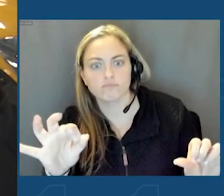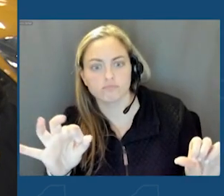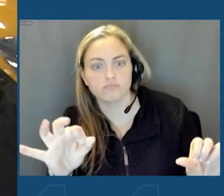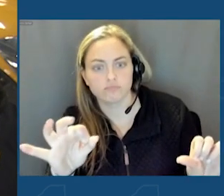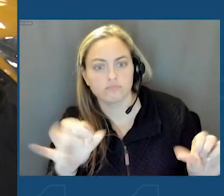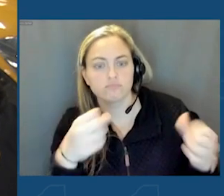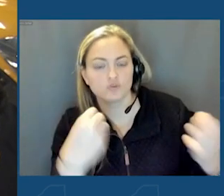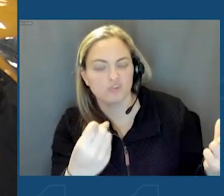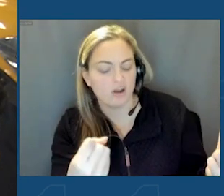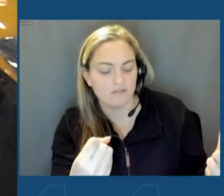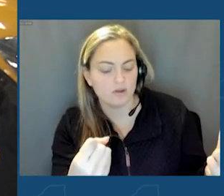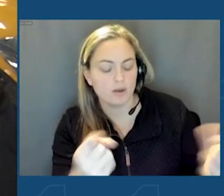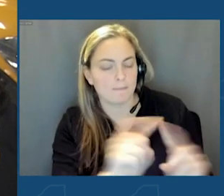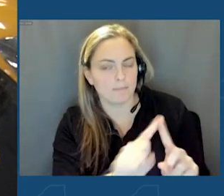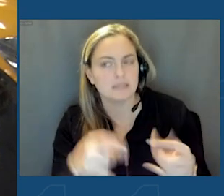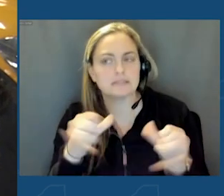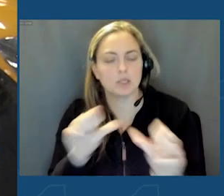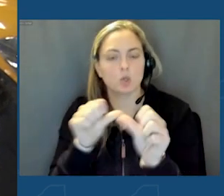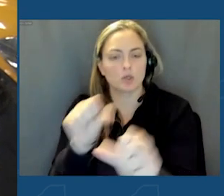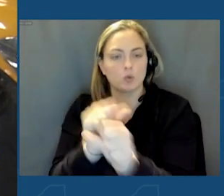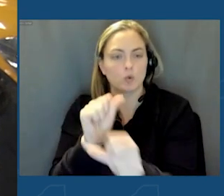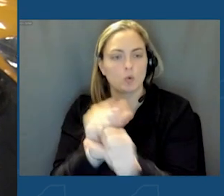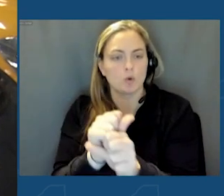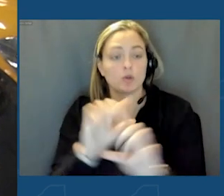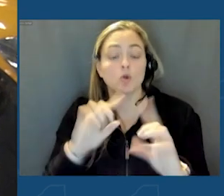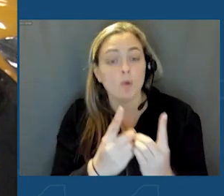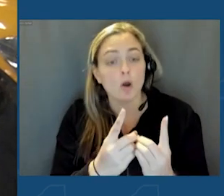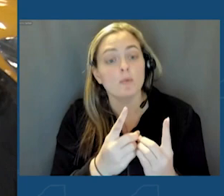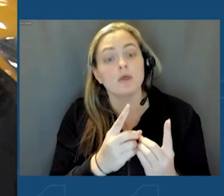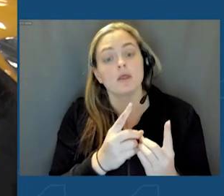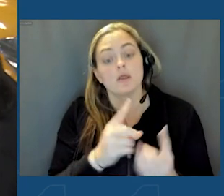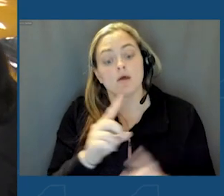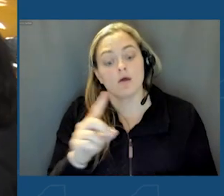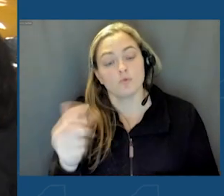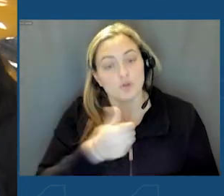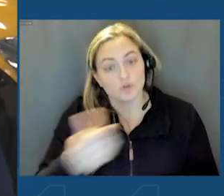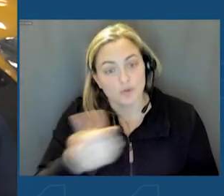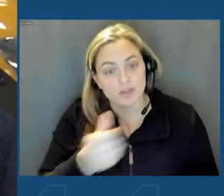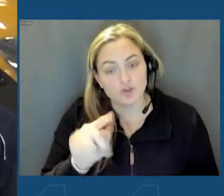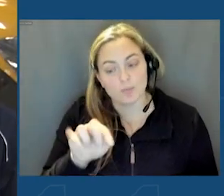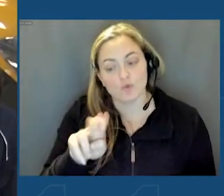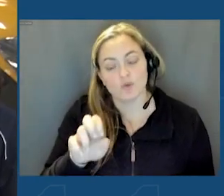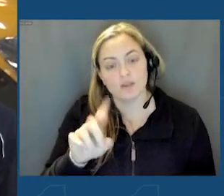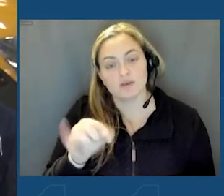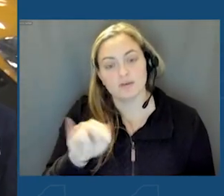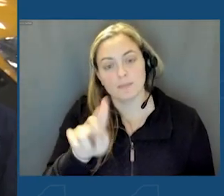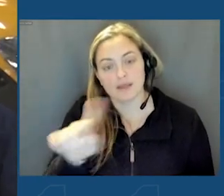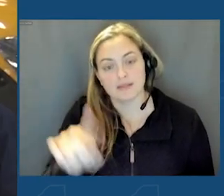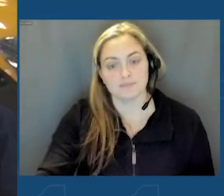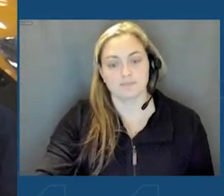with that our Department of Transportation commissioner Marie trees Dominguez thank you